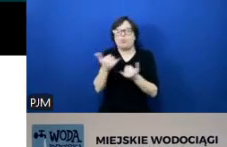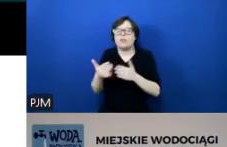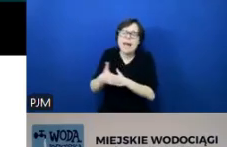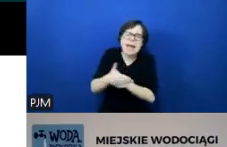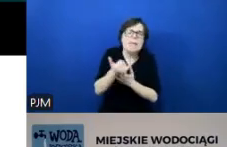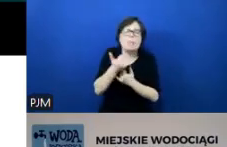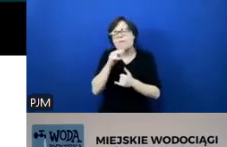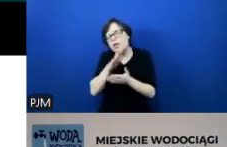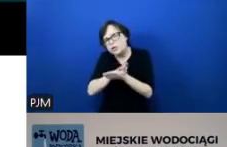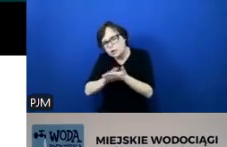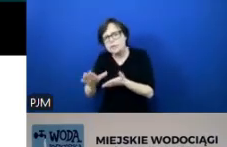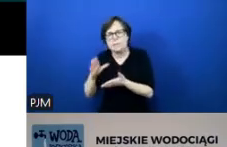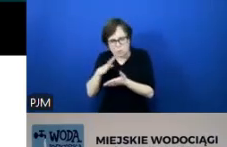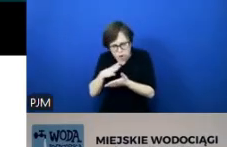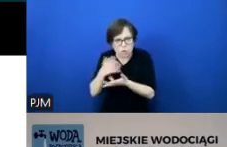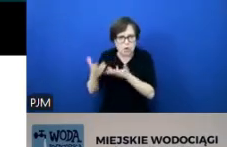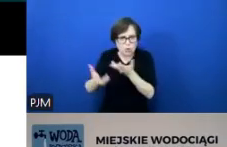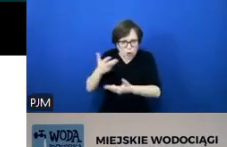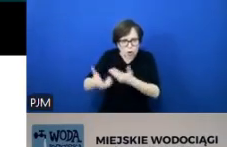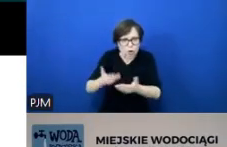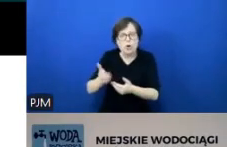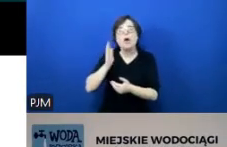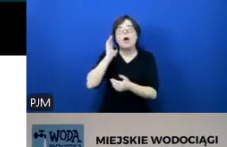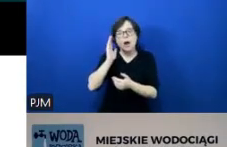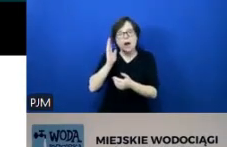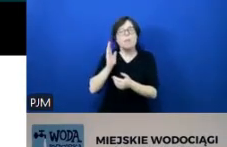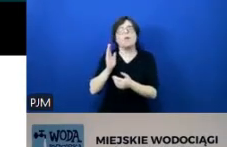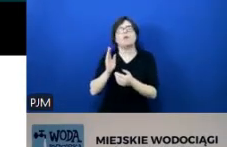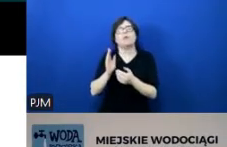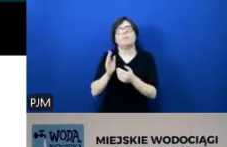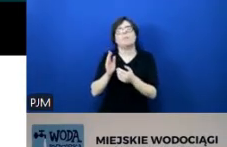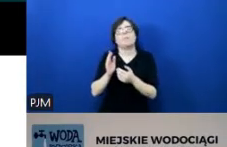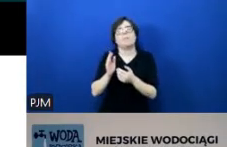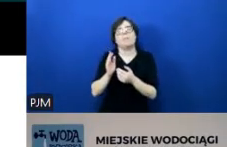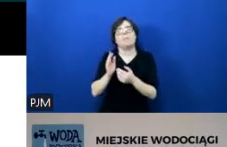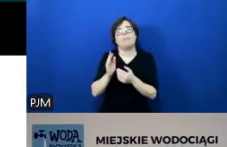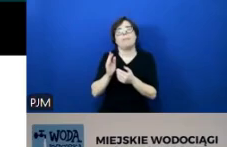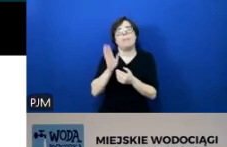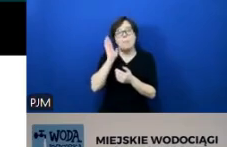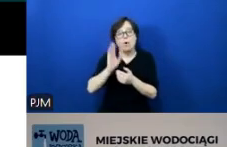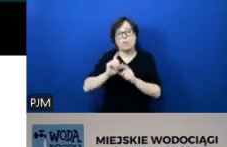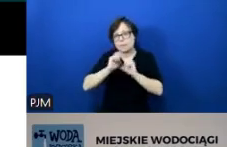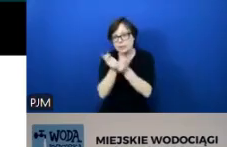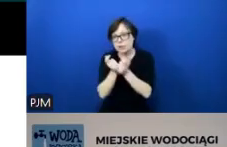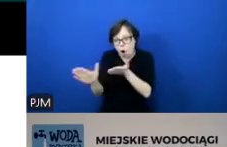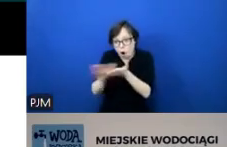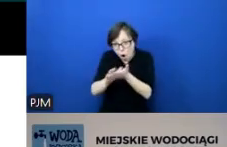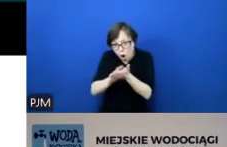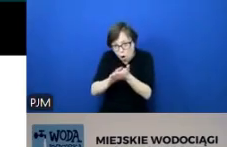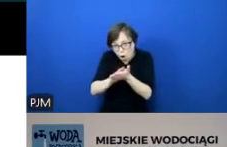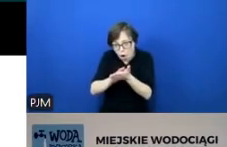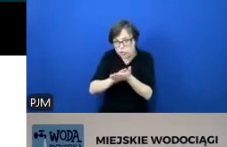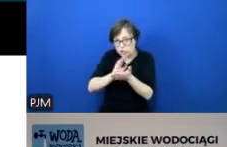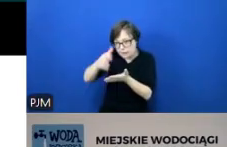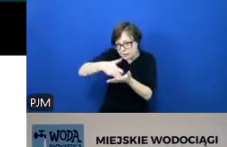of clean water, fish, wildlife. But after cleaning, after renovation,